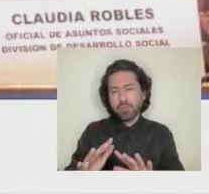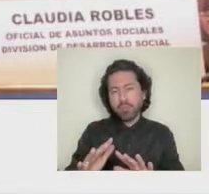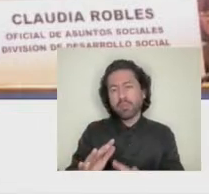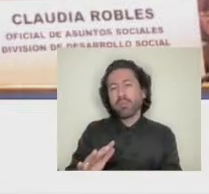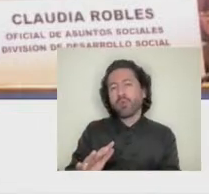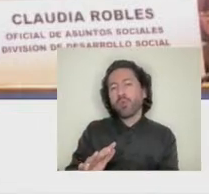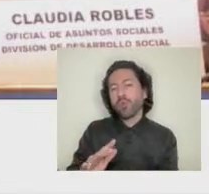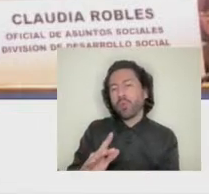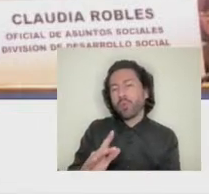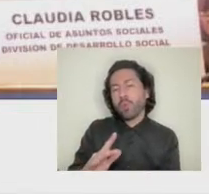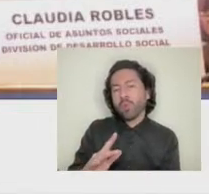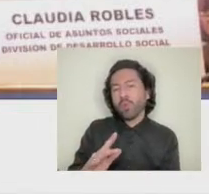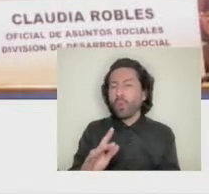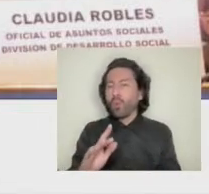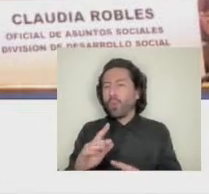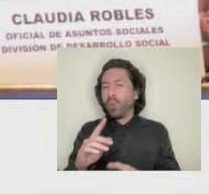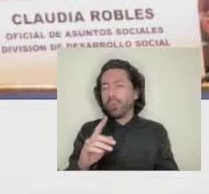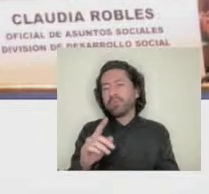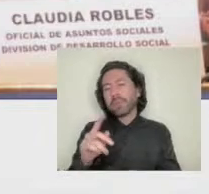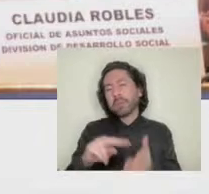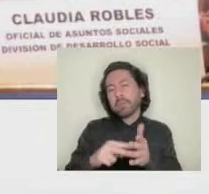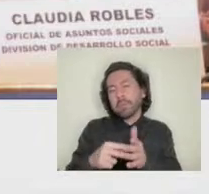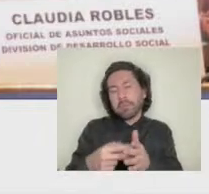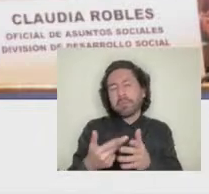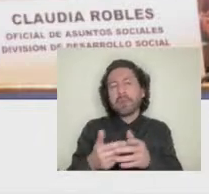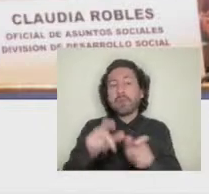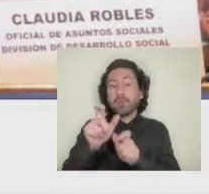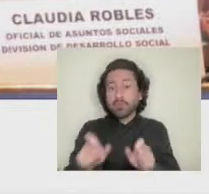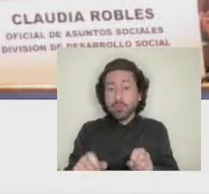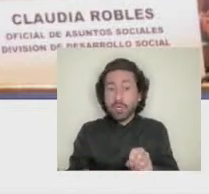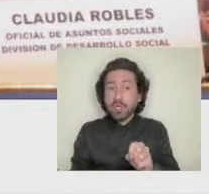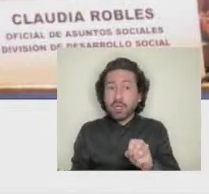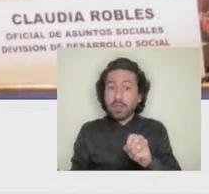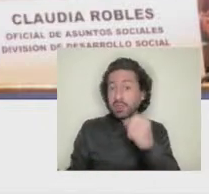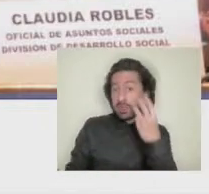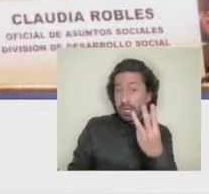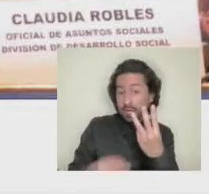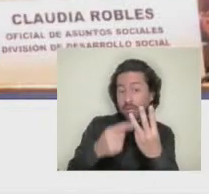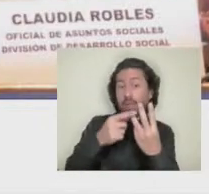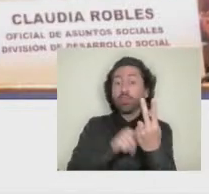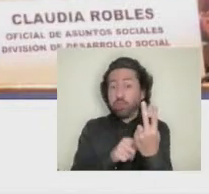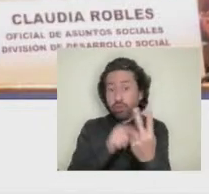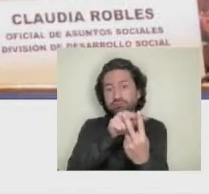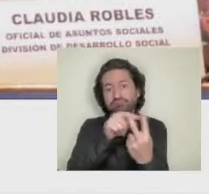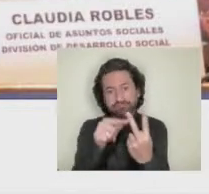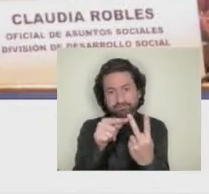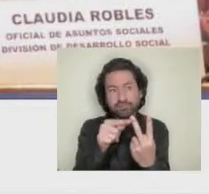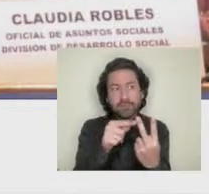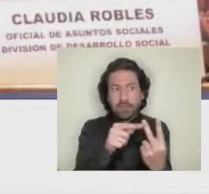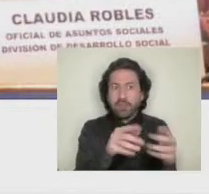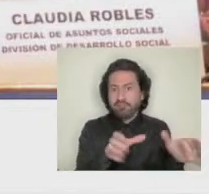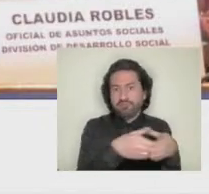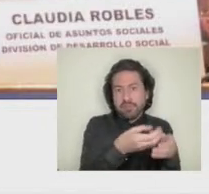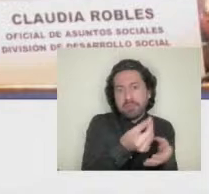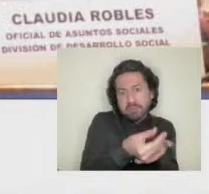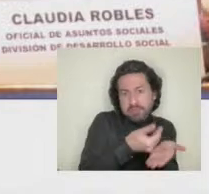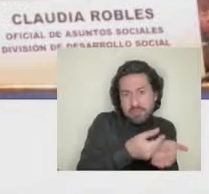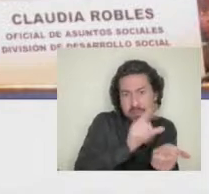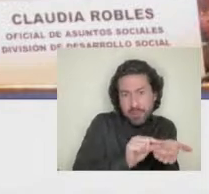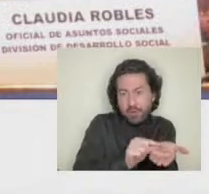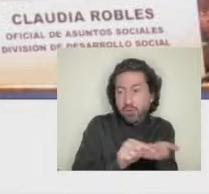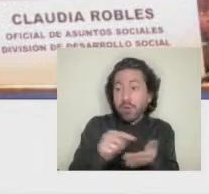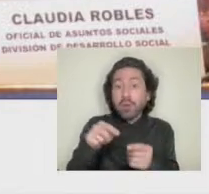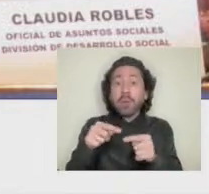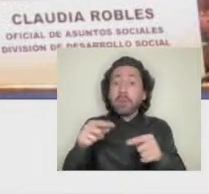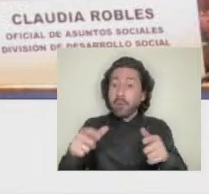1/4 among older women, and it was 2 out of every 3 people in the low-income quintile, and how close